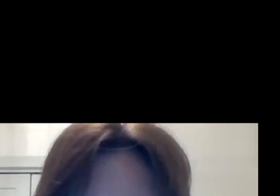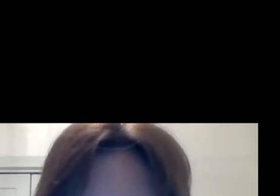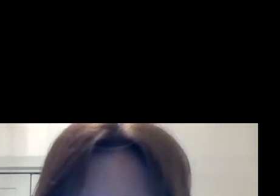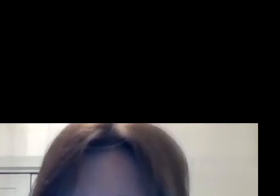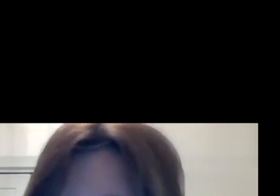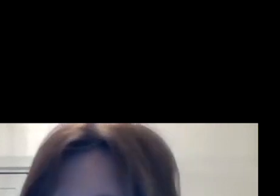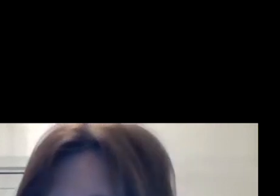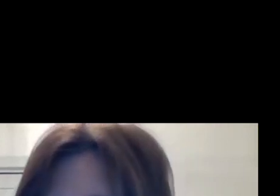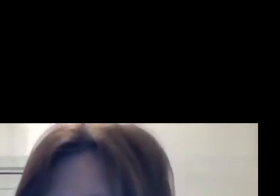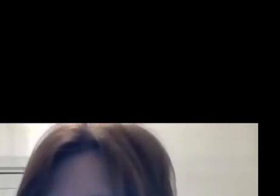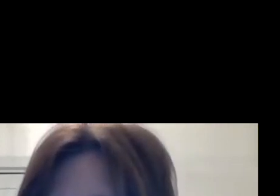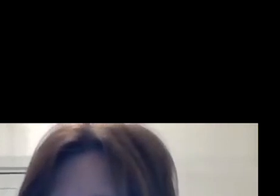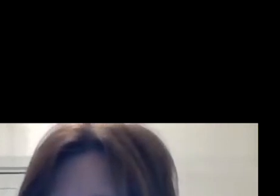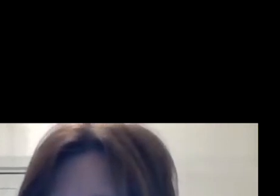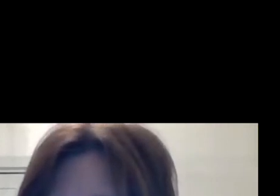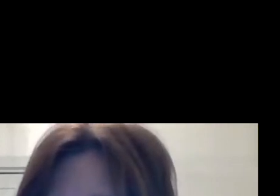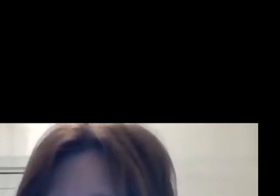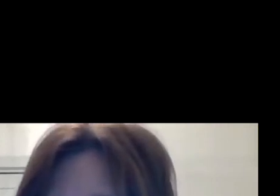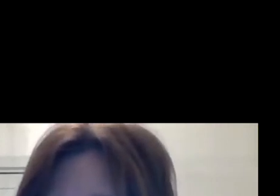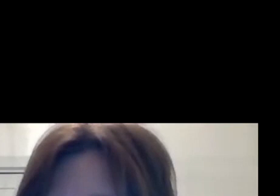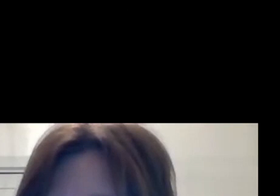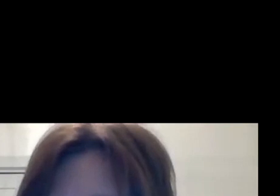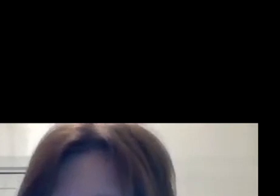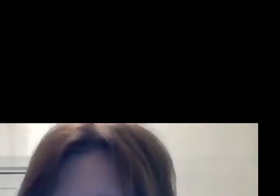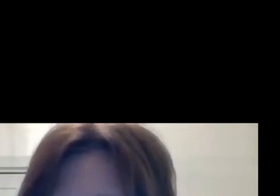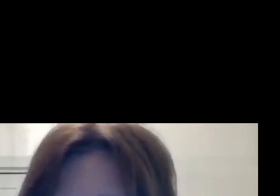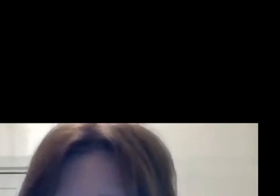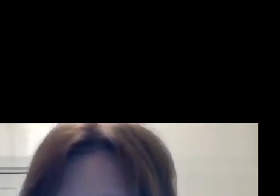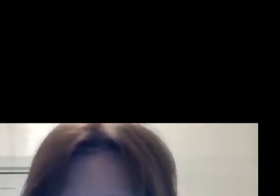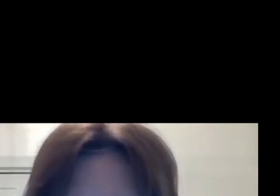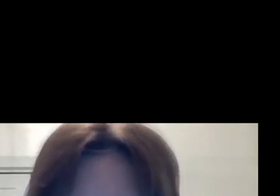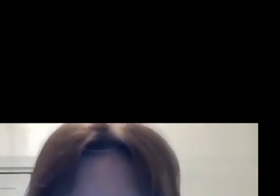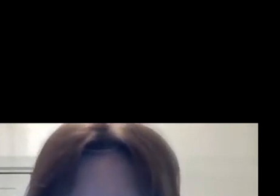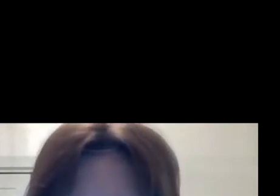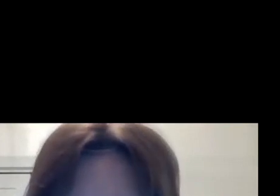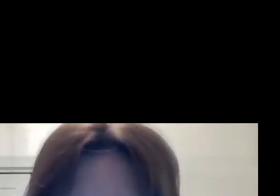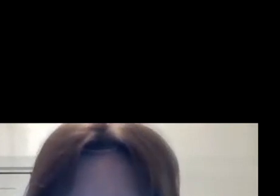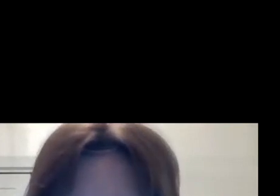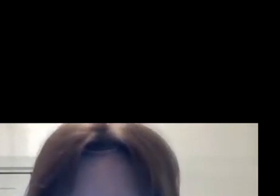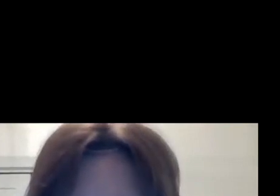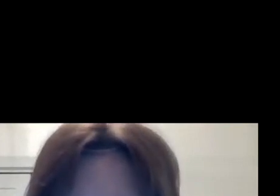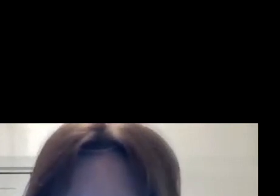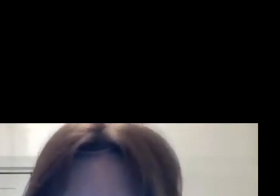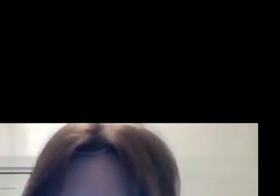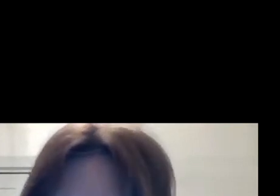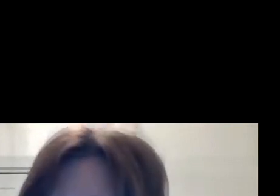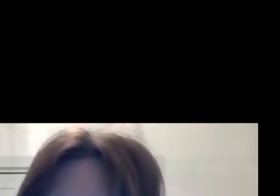didn't get to our presenters, and can follow up that way. Anne, anything else to jump in